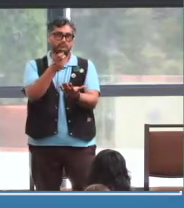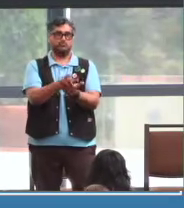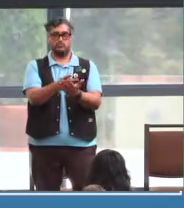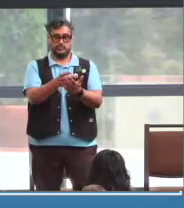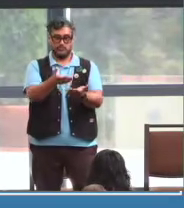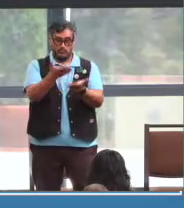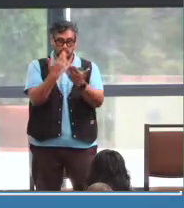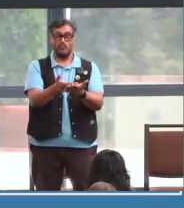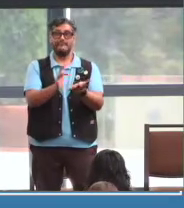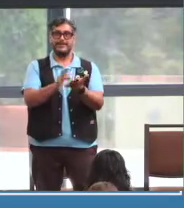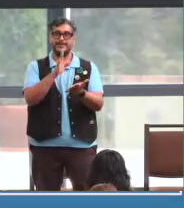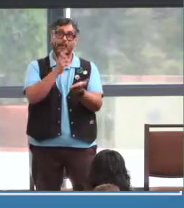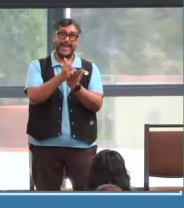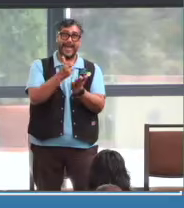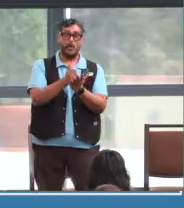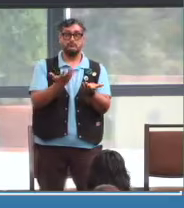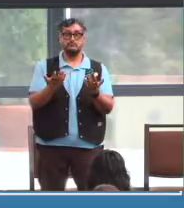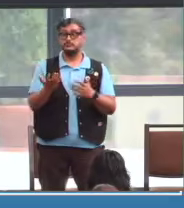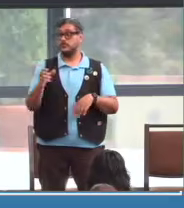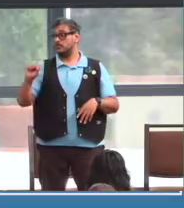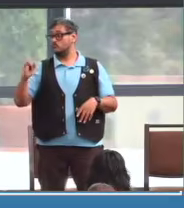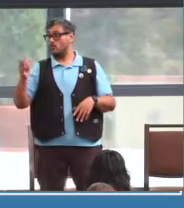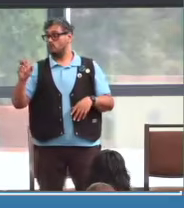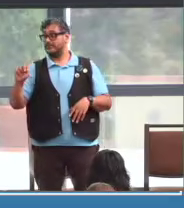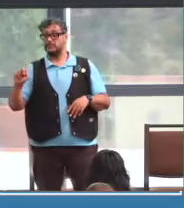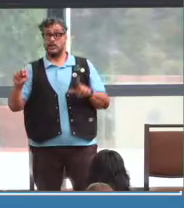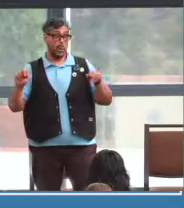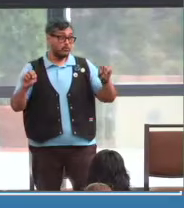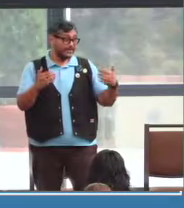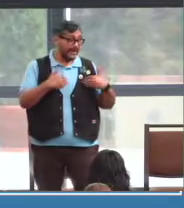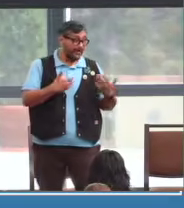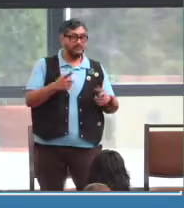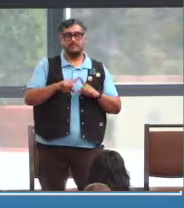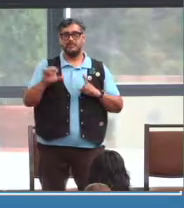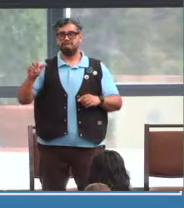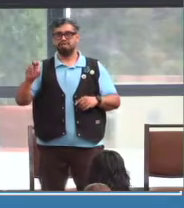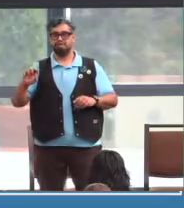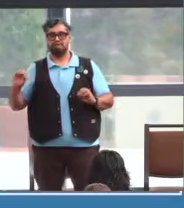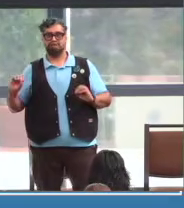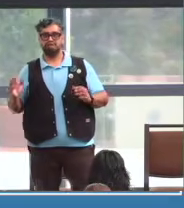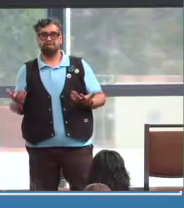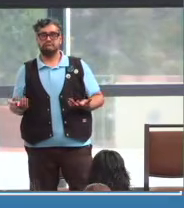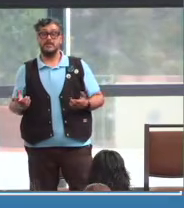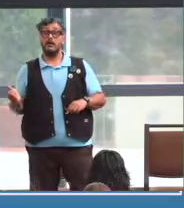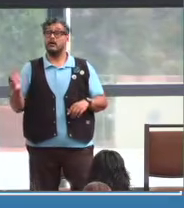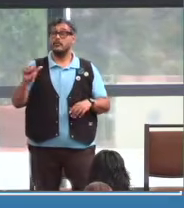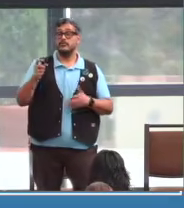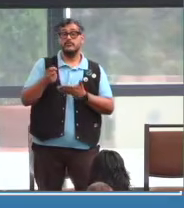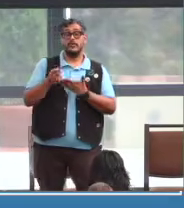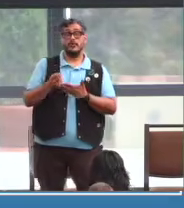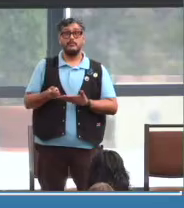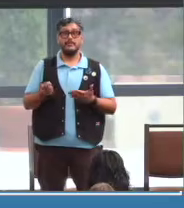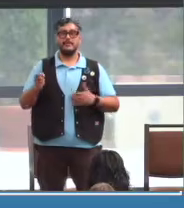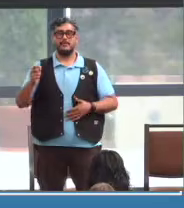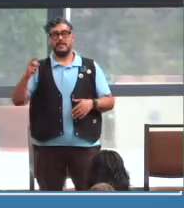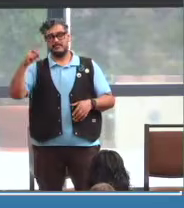Plaquenil might help for lupus, but for Sjogren's, it hasn't really been shown to do that. So other therapies that have good evidence is